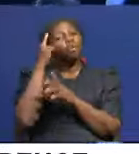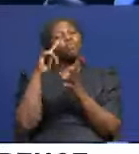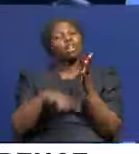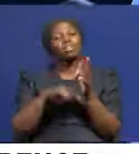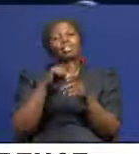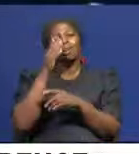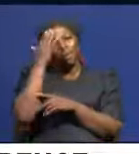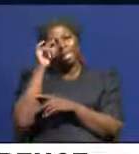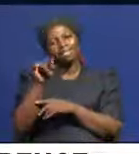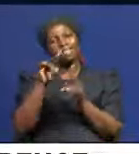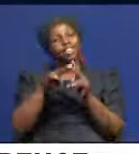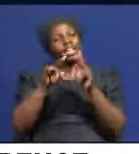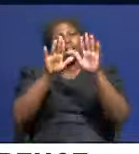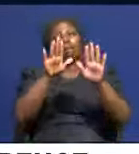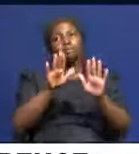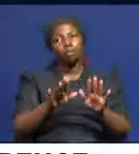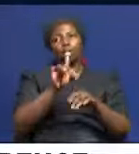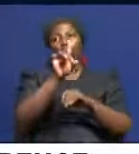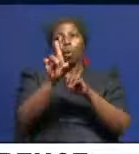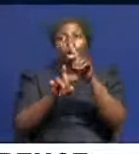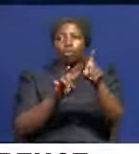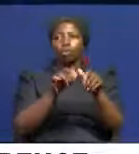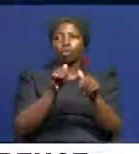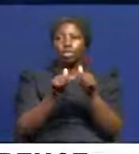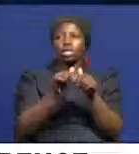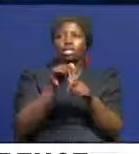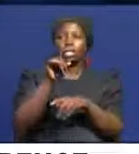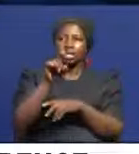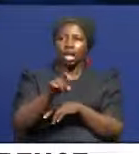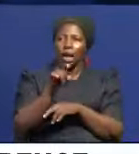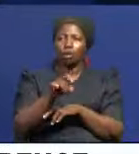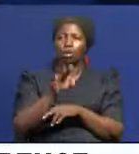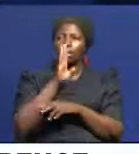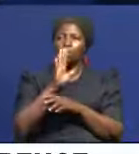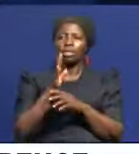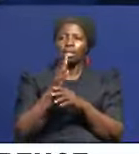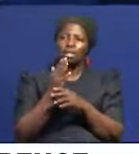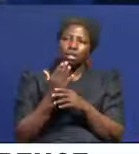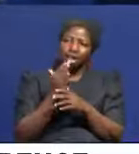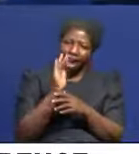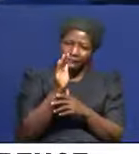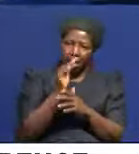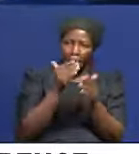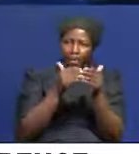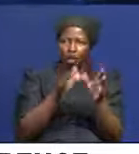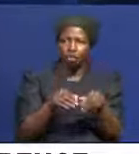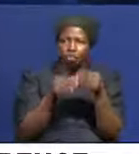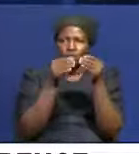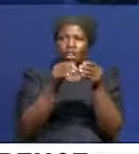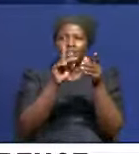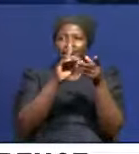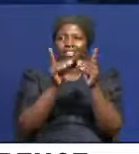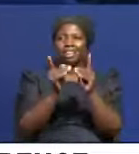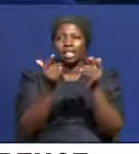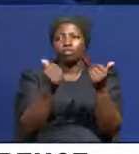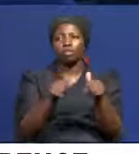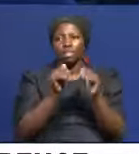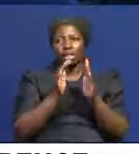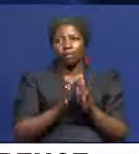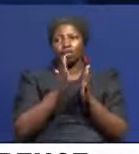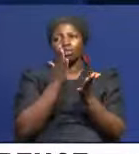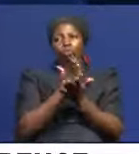very fundamental questions that are supposed to be addressed before you even issue your data to anyone. And